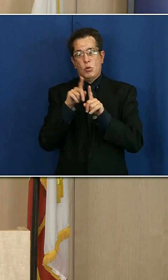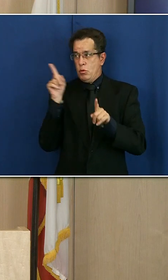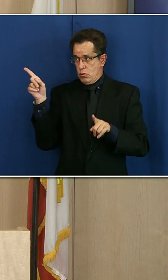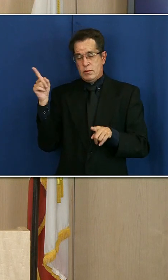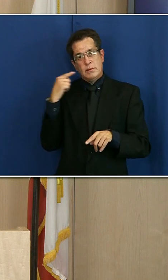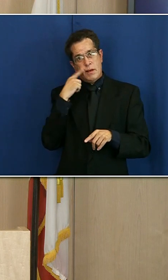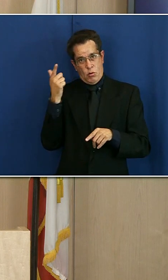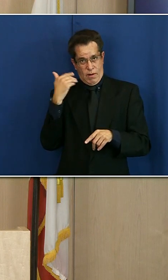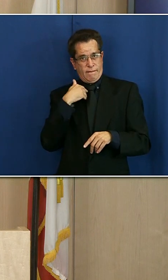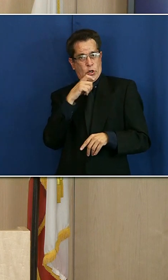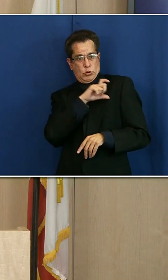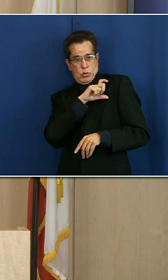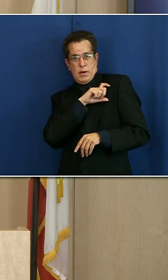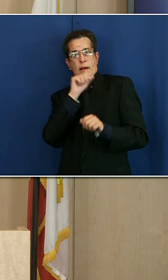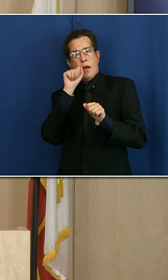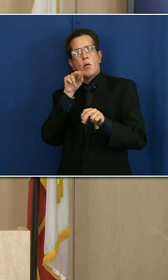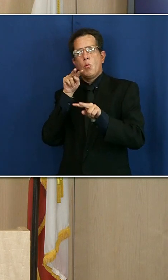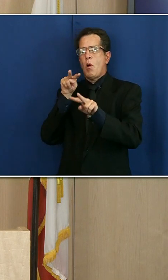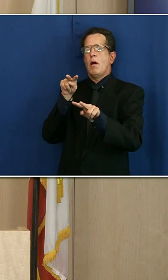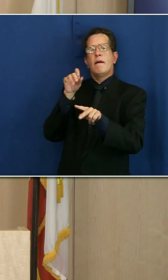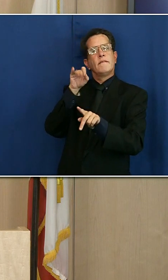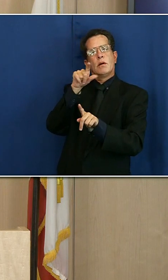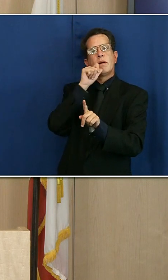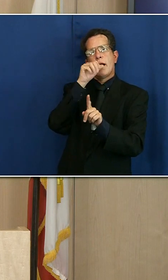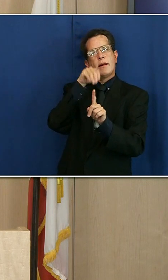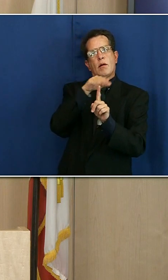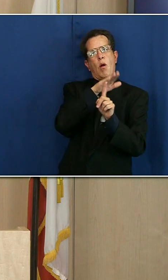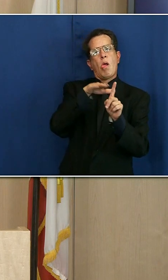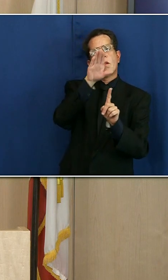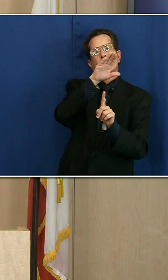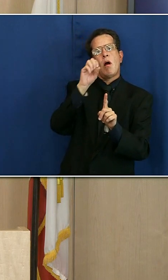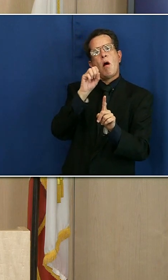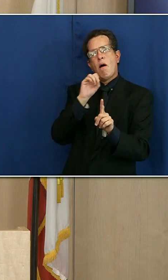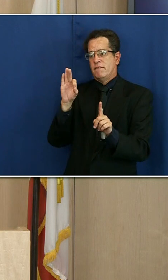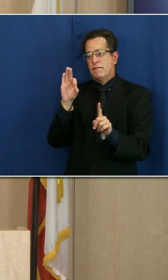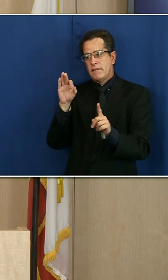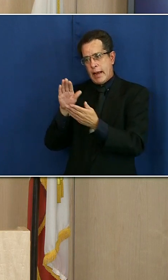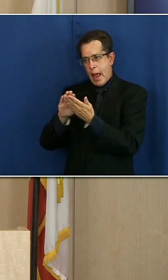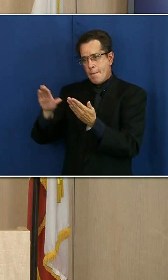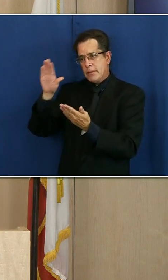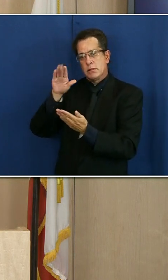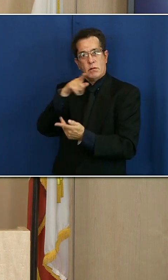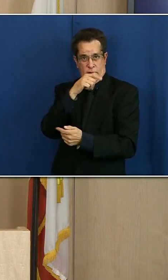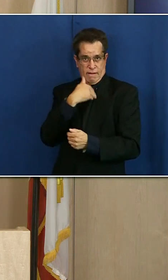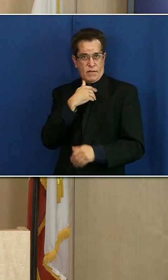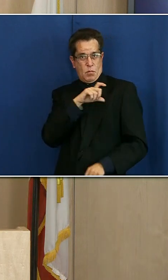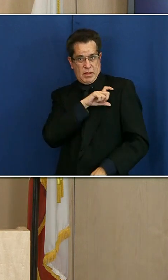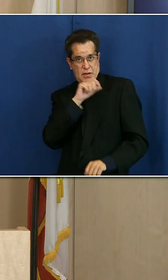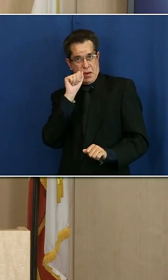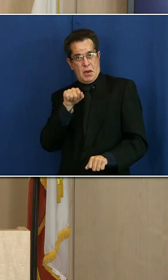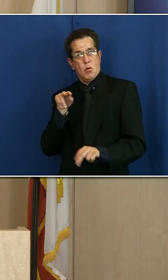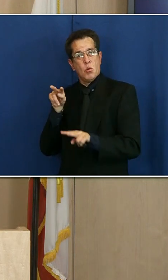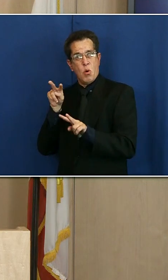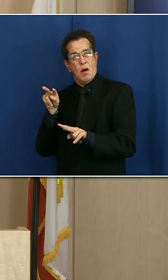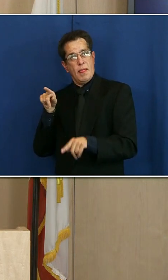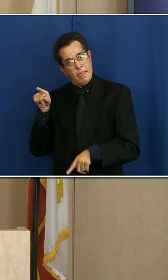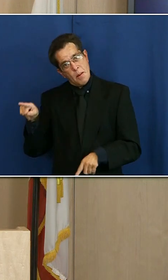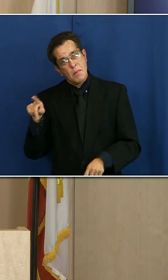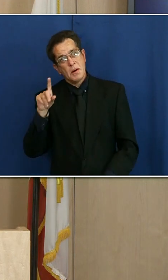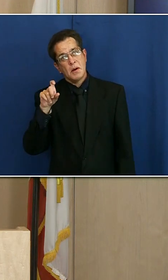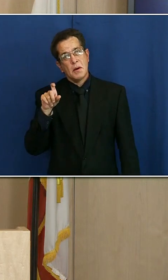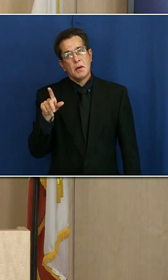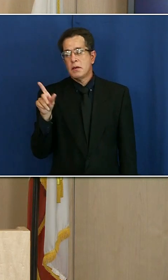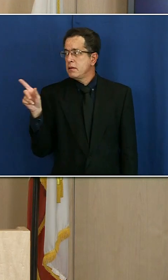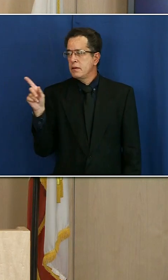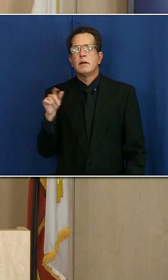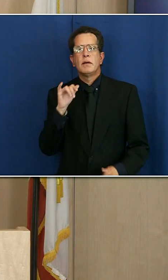off-campus activity? So I'll respond to the second part of that question and leave